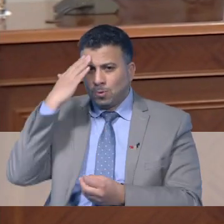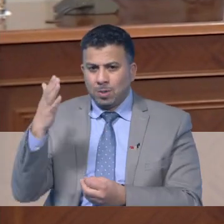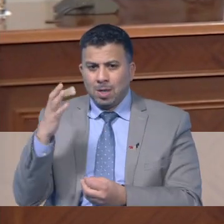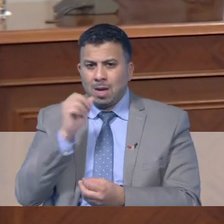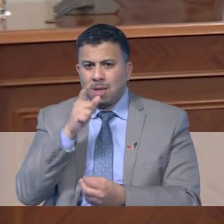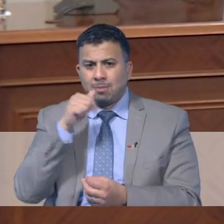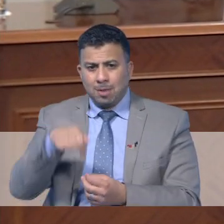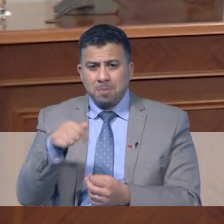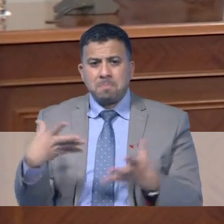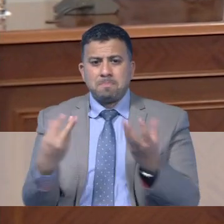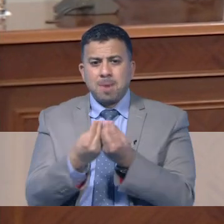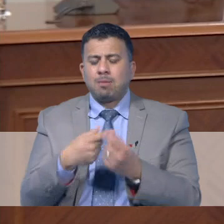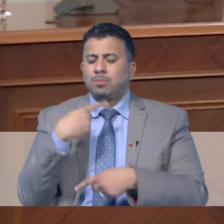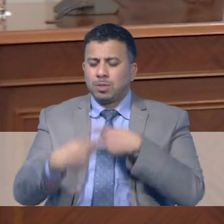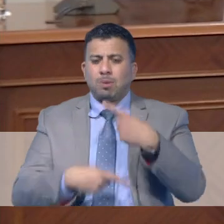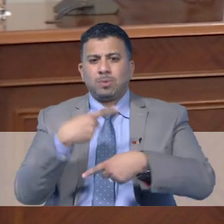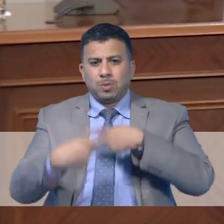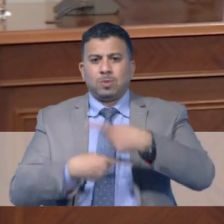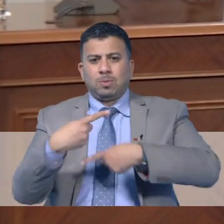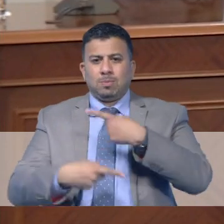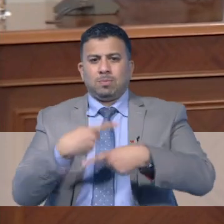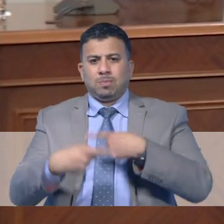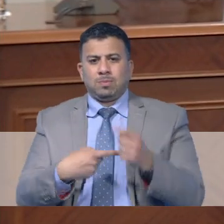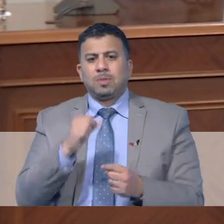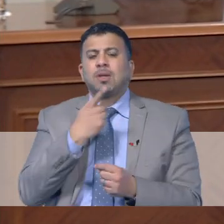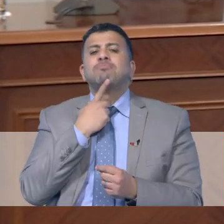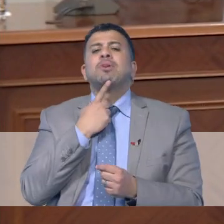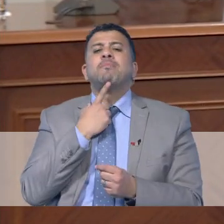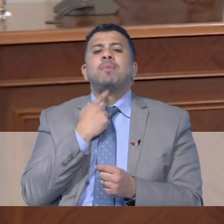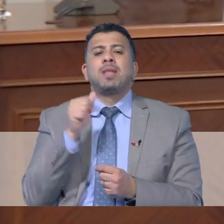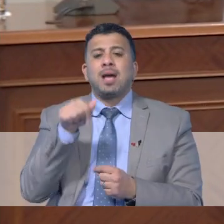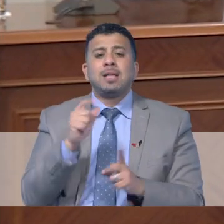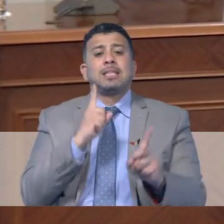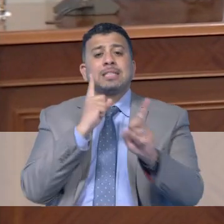always we want to meet together. So I hope